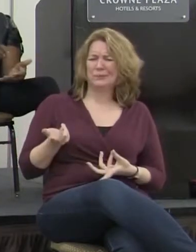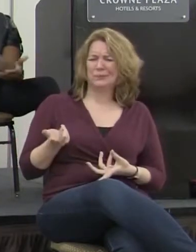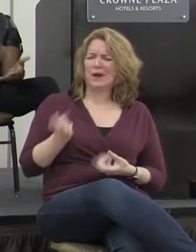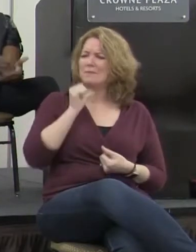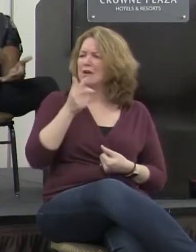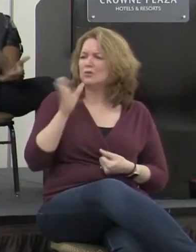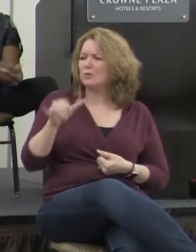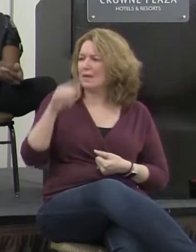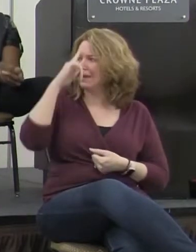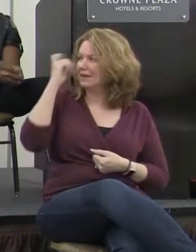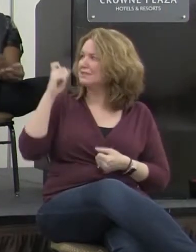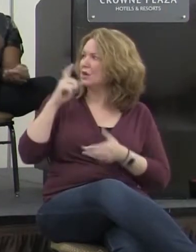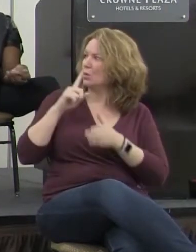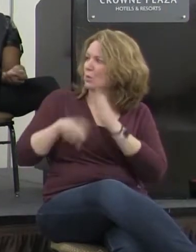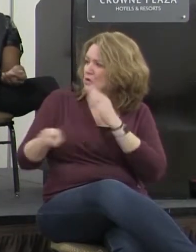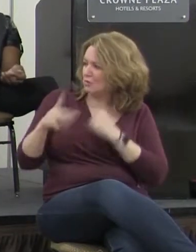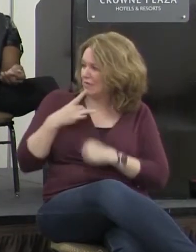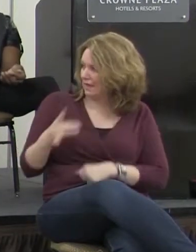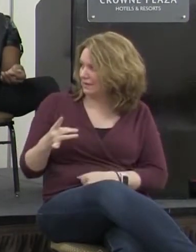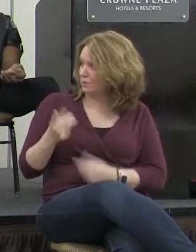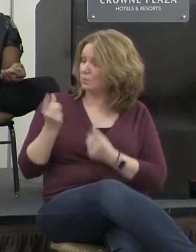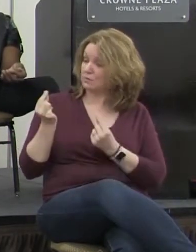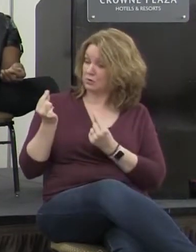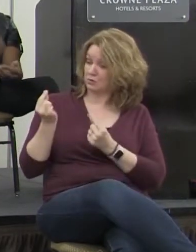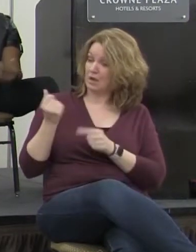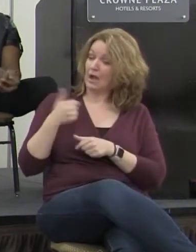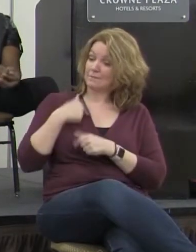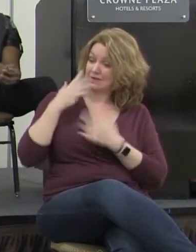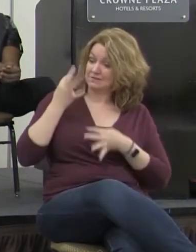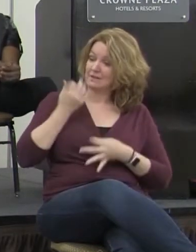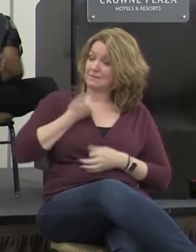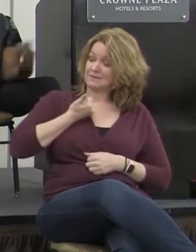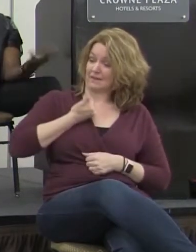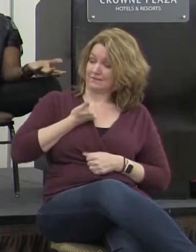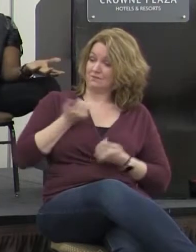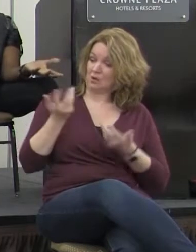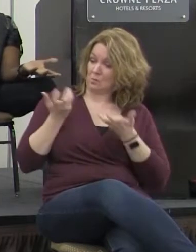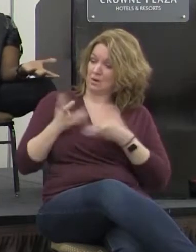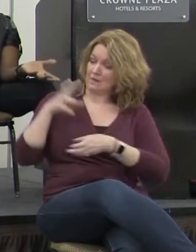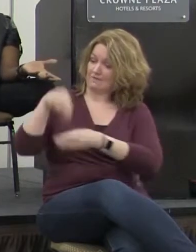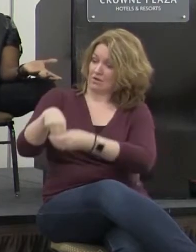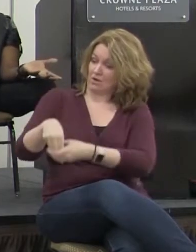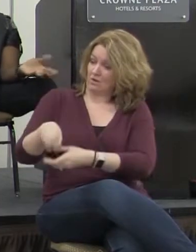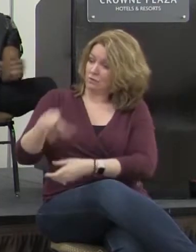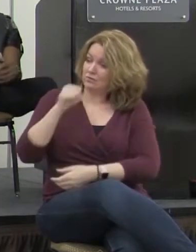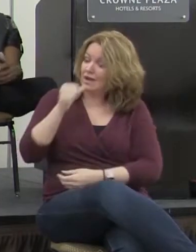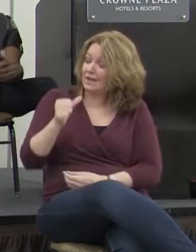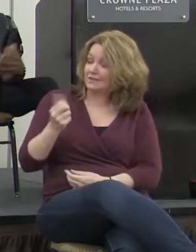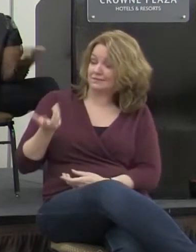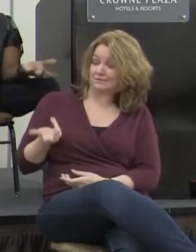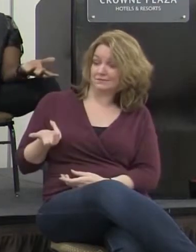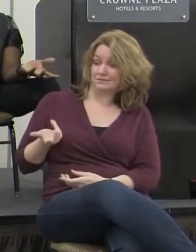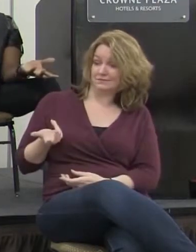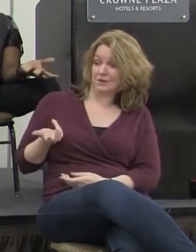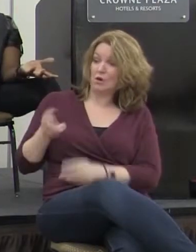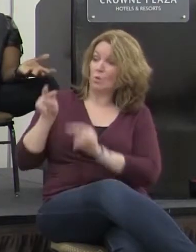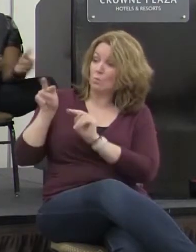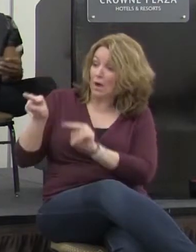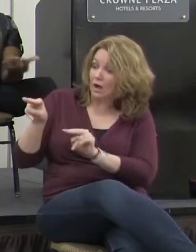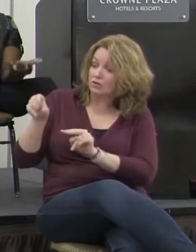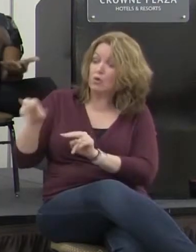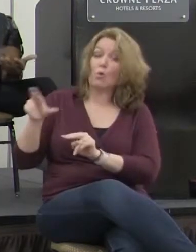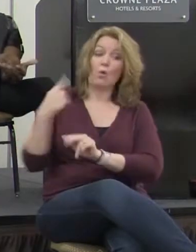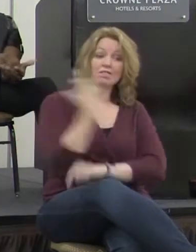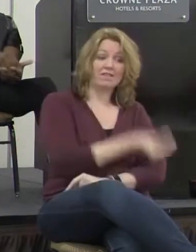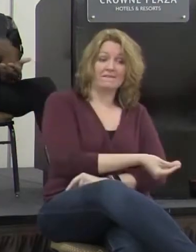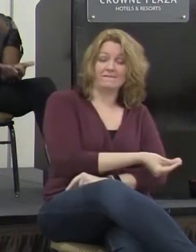shame you because that's what you like. What I am going to do is make my own choice of whether I want to be in the space with you or not. But I'm